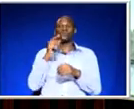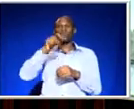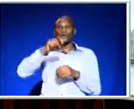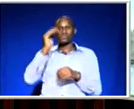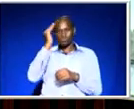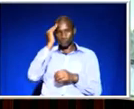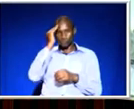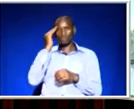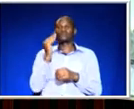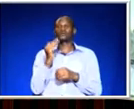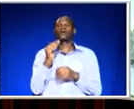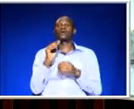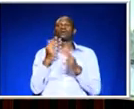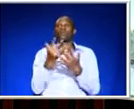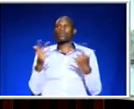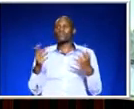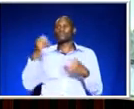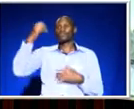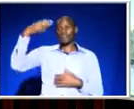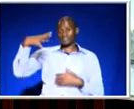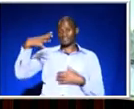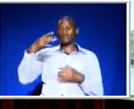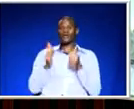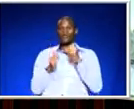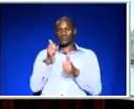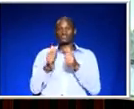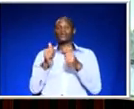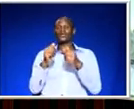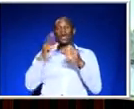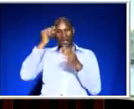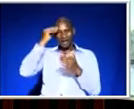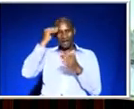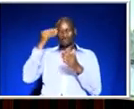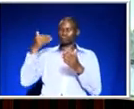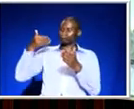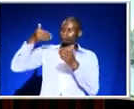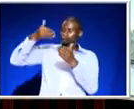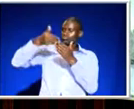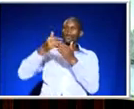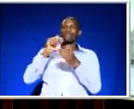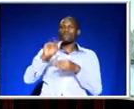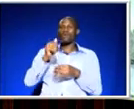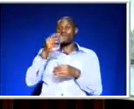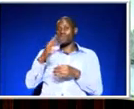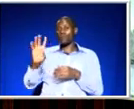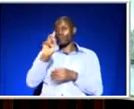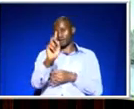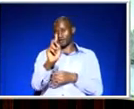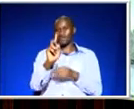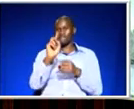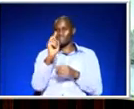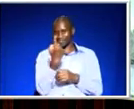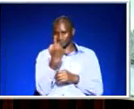know properties of light, which we have been covering all the way from Form 1. The first